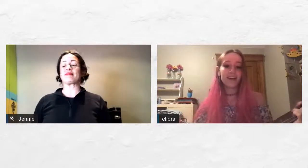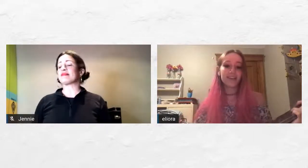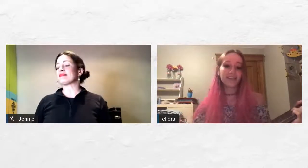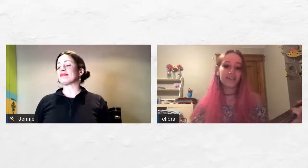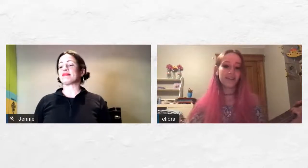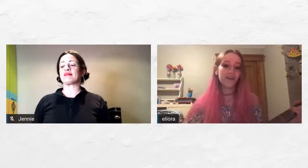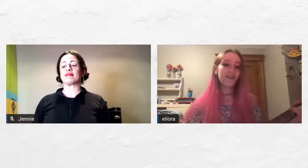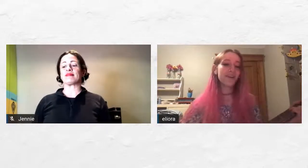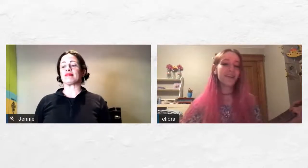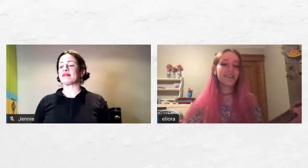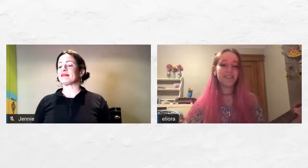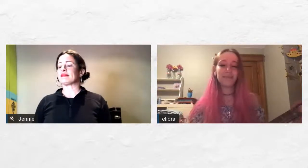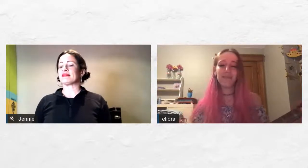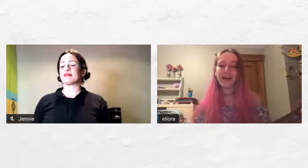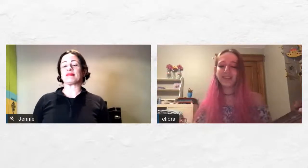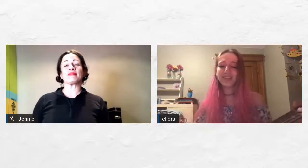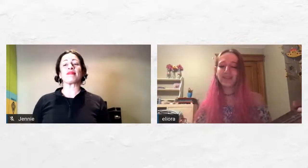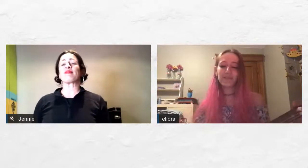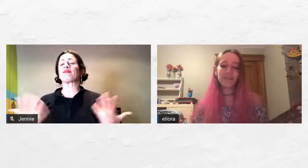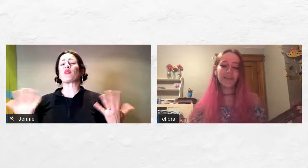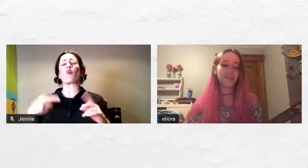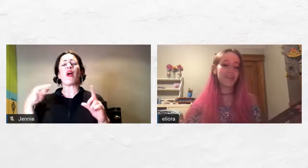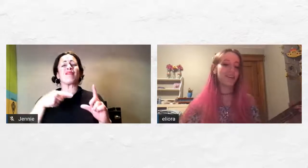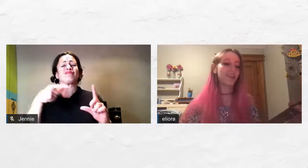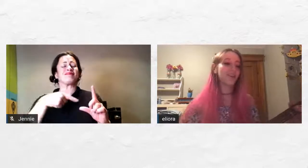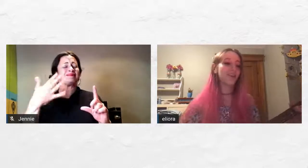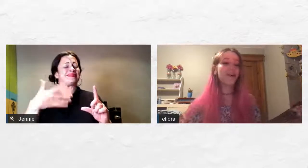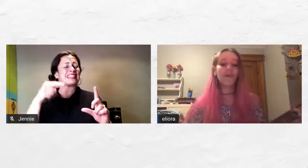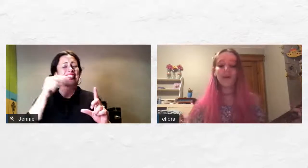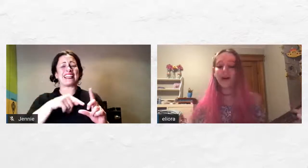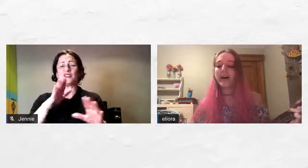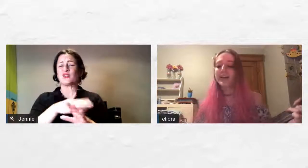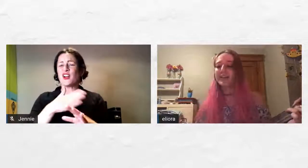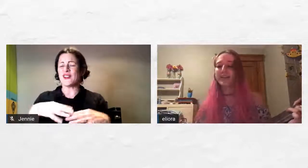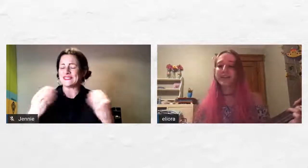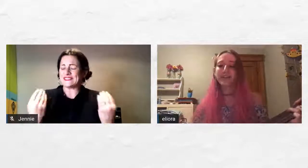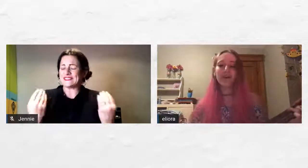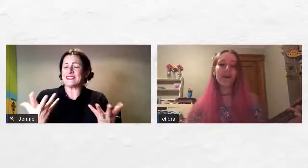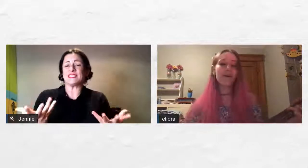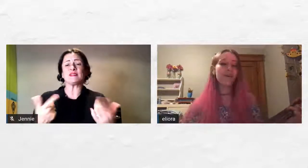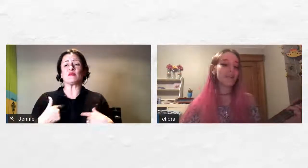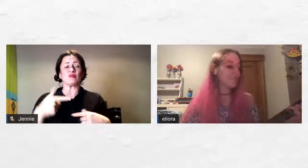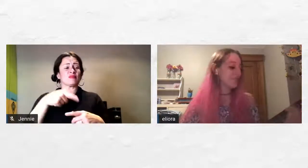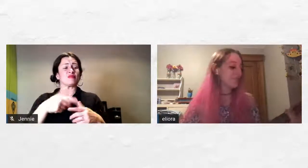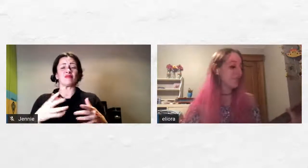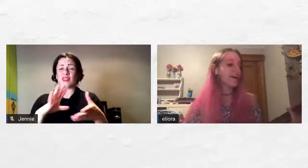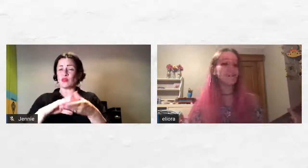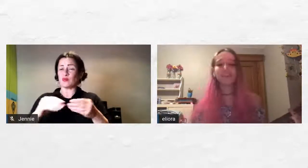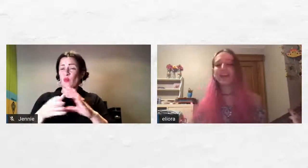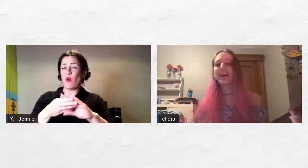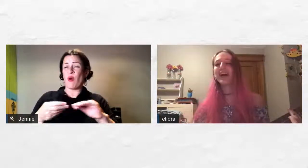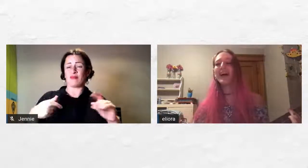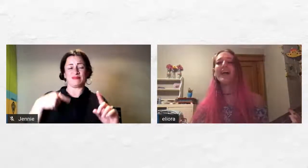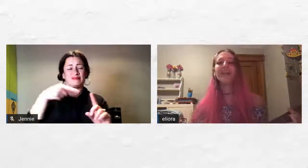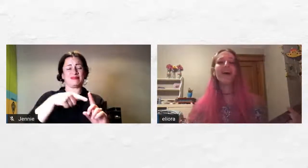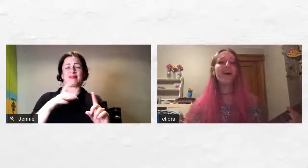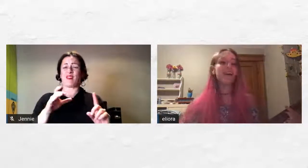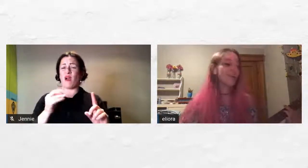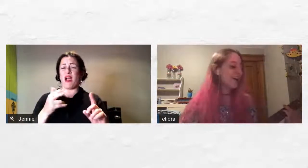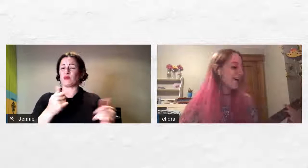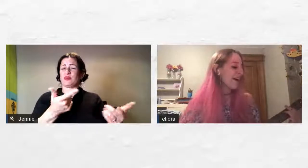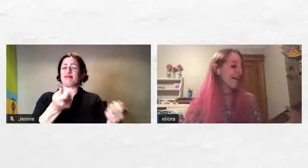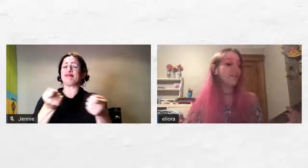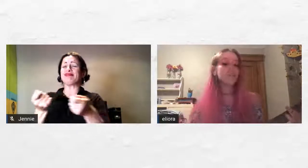What is the chorus to my stupid song? What is the chorus so they'll sing